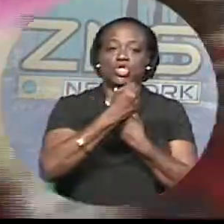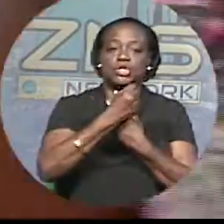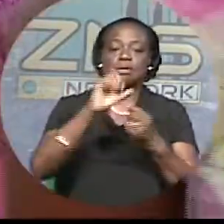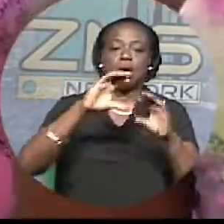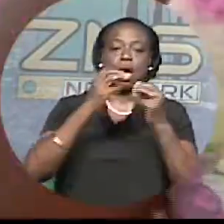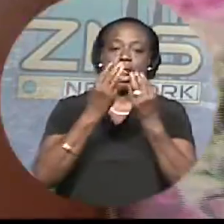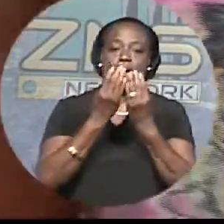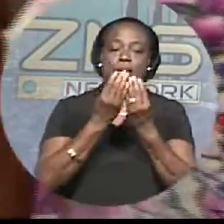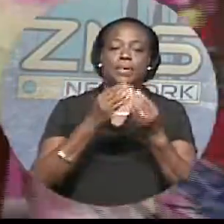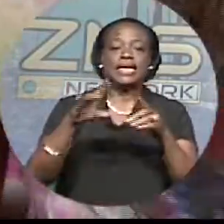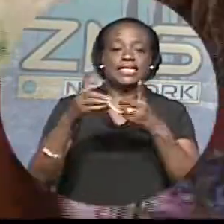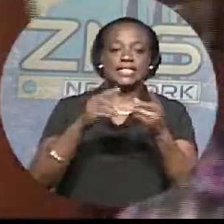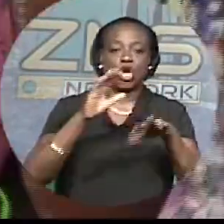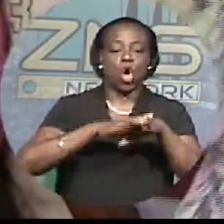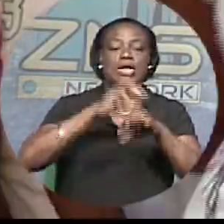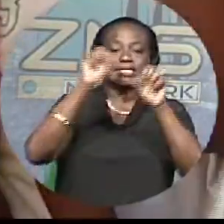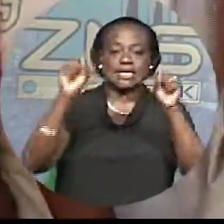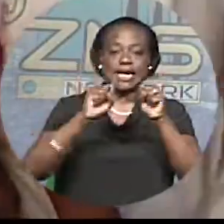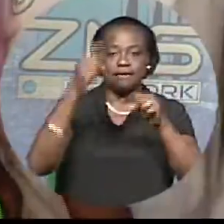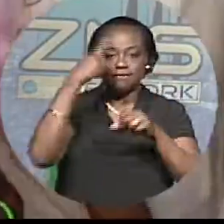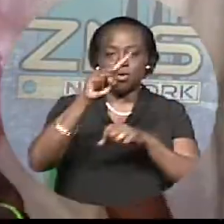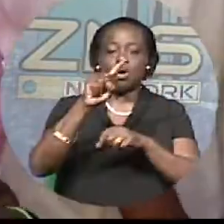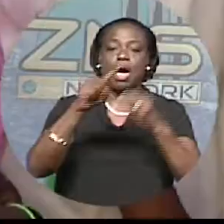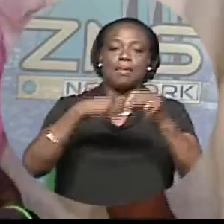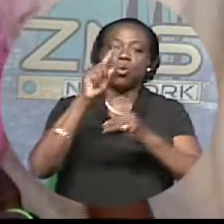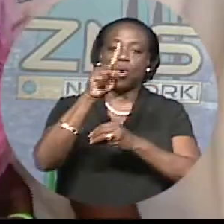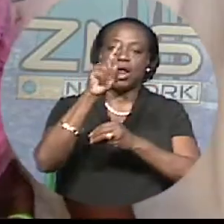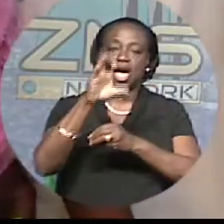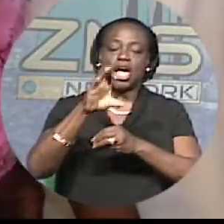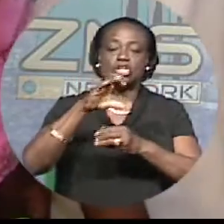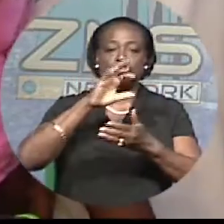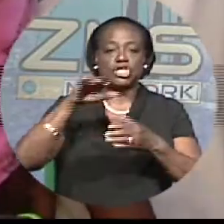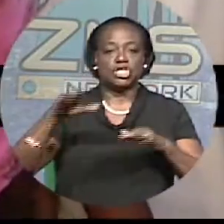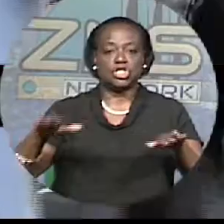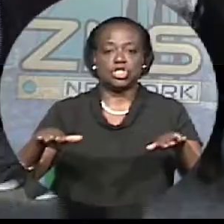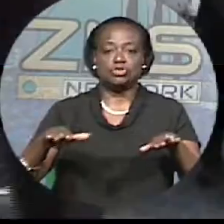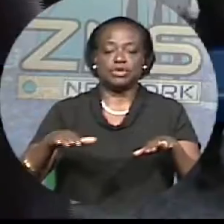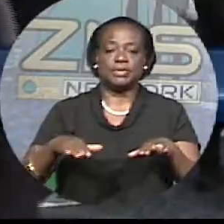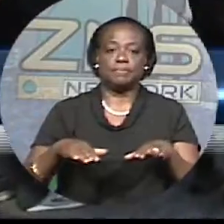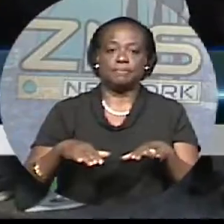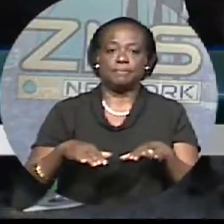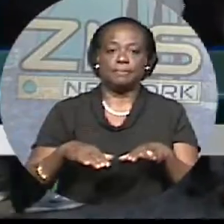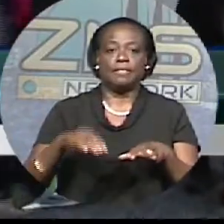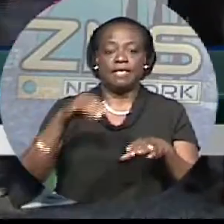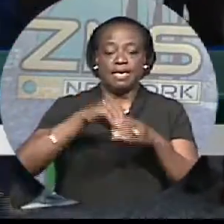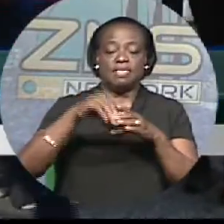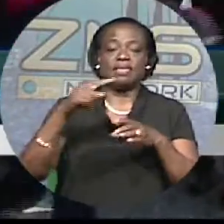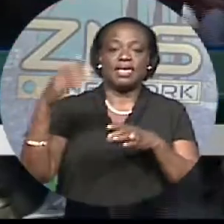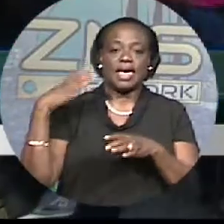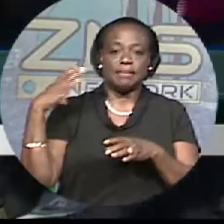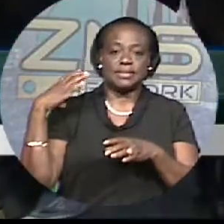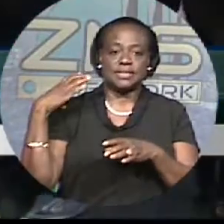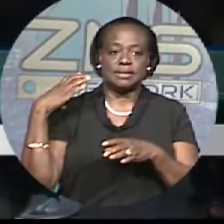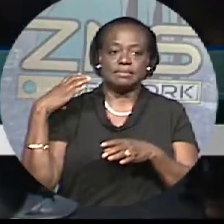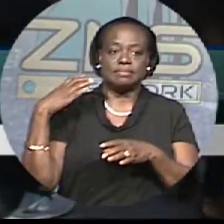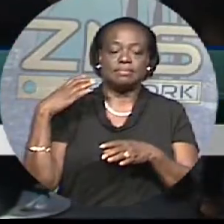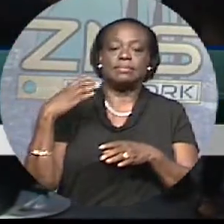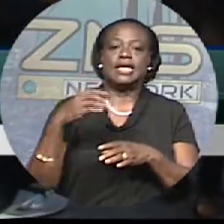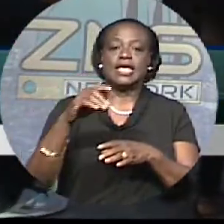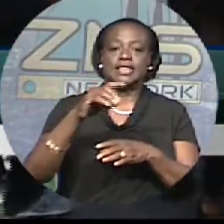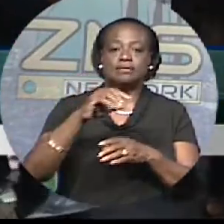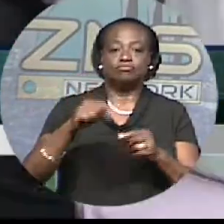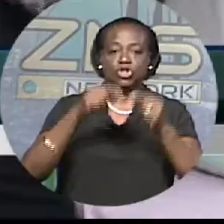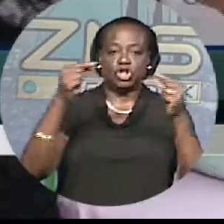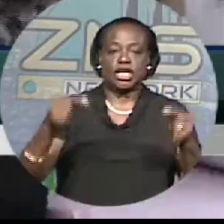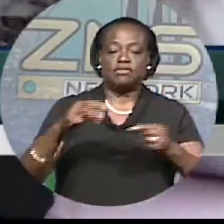for 100 underprivileged children across the capital as they prepare to head back to the classroom. BCB's General Manager